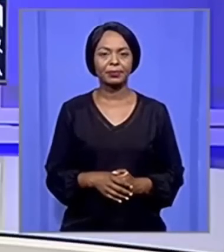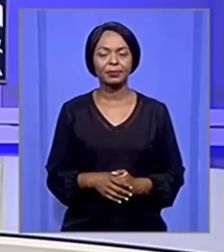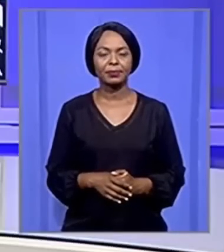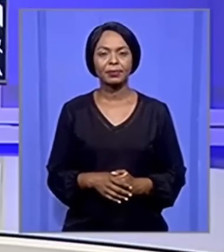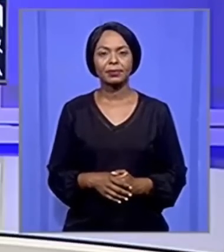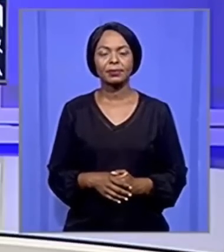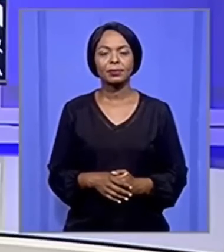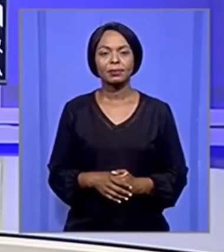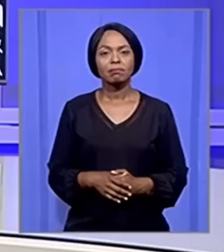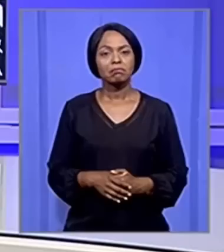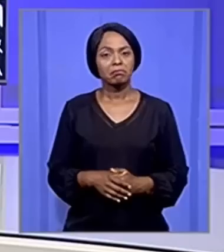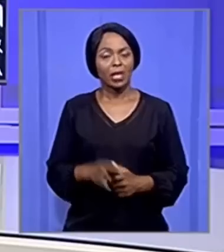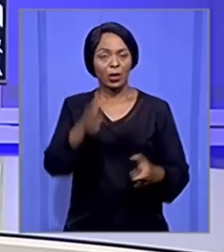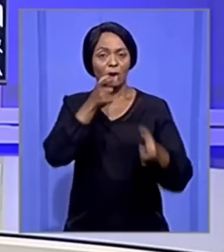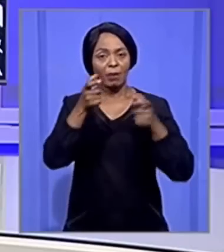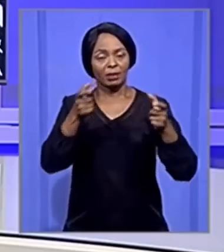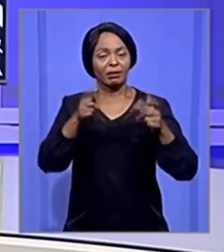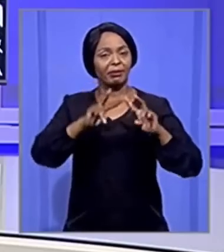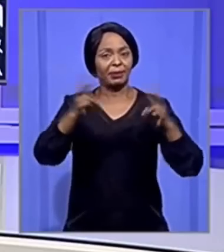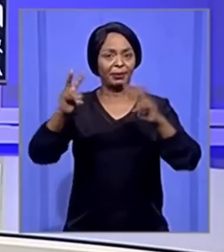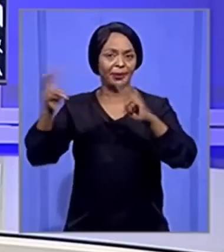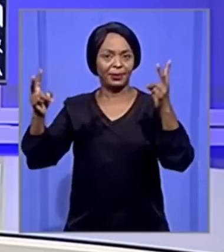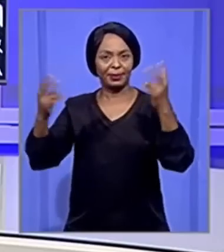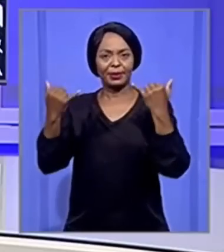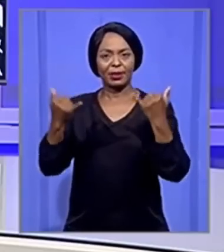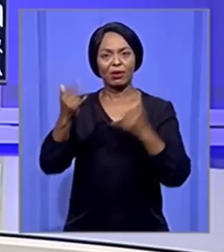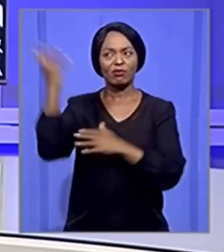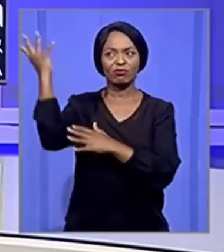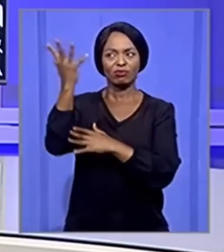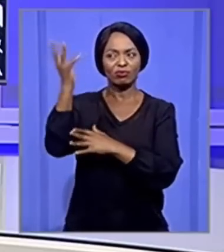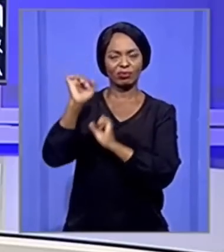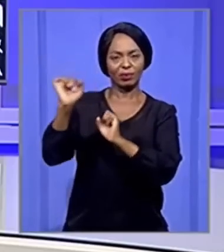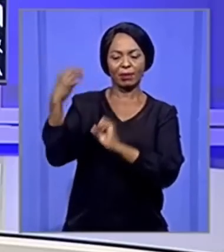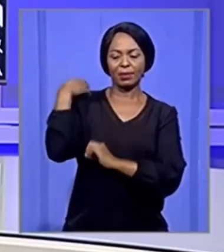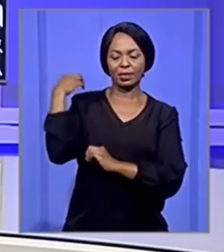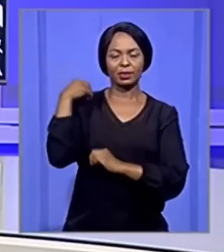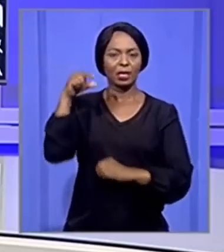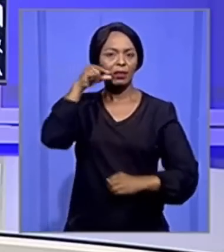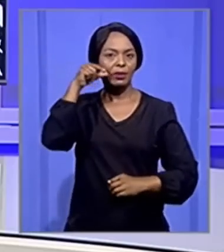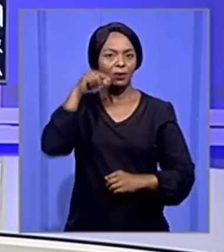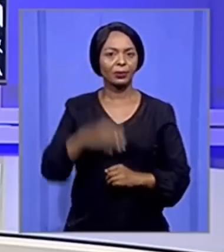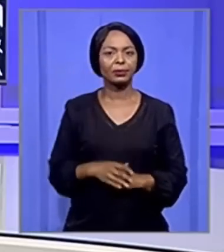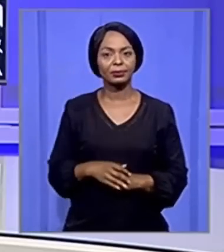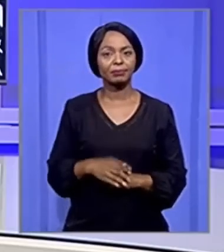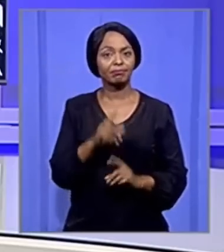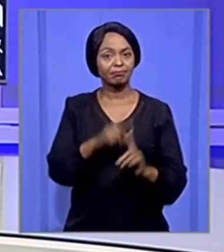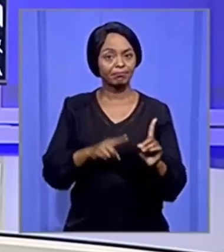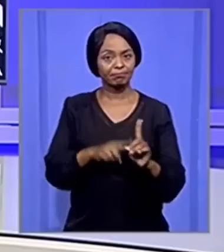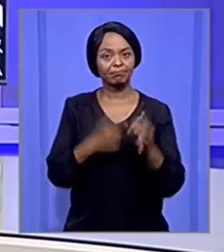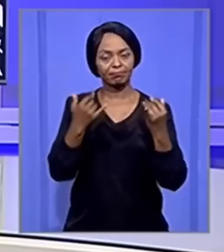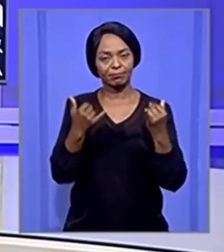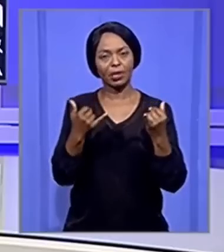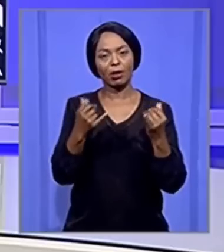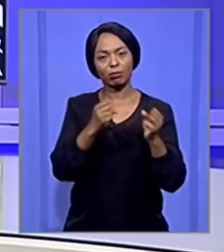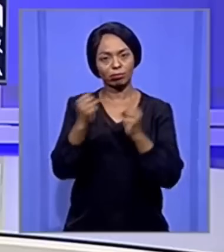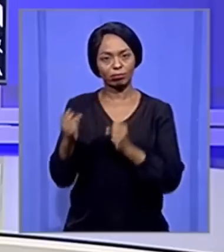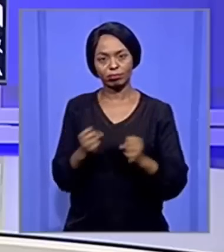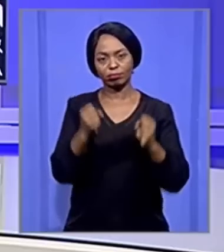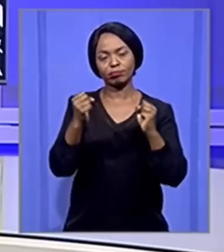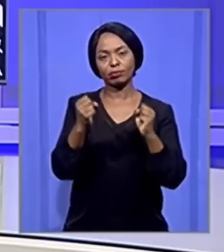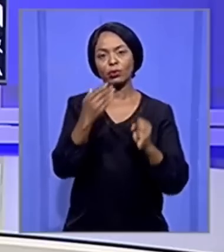Maikutlo ke a farologaneng ka ga tekanyetsokabo ya tona ya matlotlo Ino Godongwana, mme go utlwa tsibogo ya lephata la kgwebo